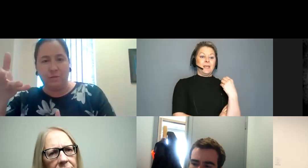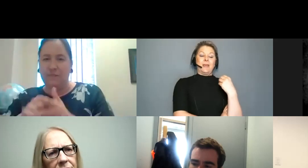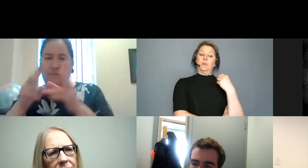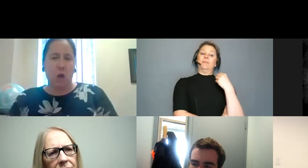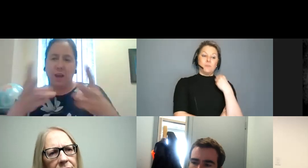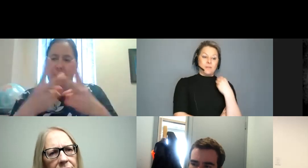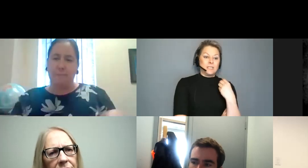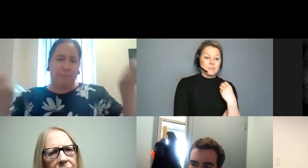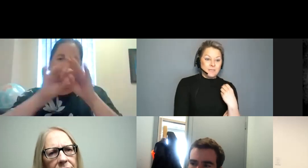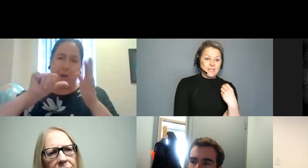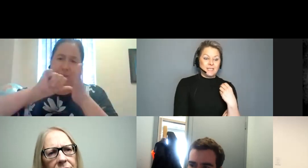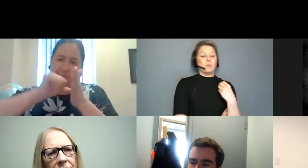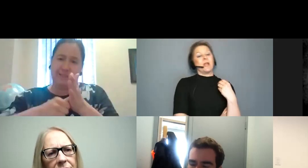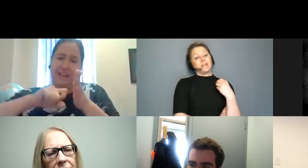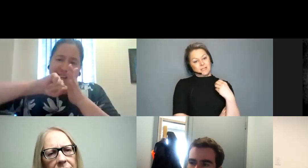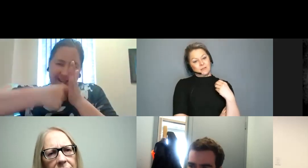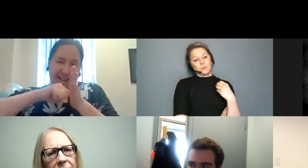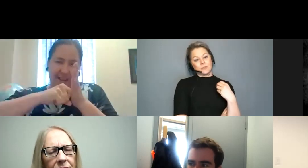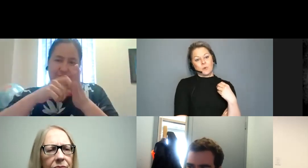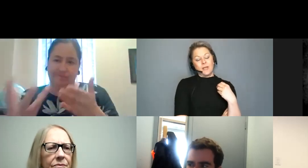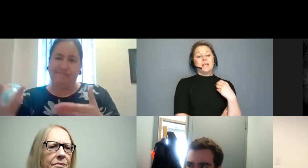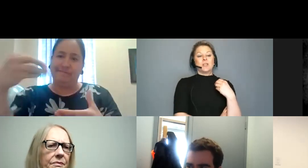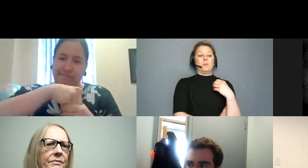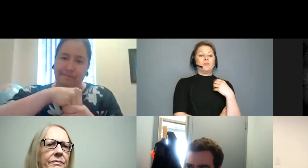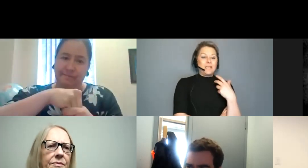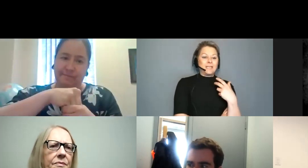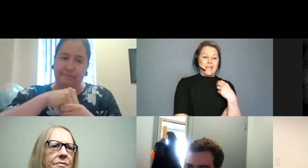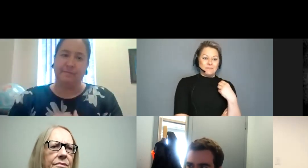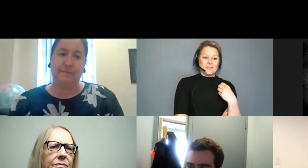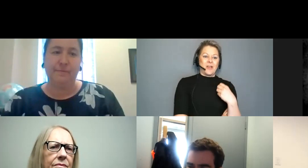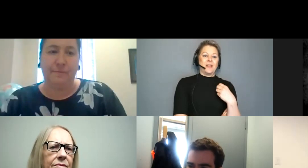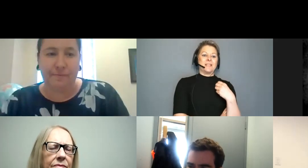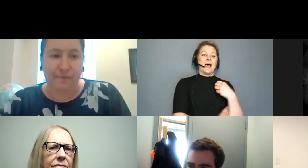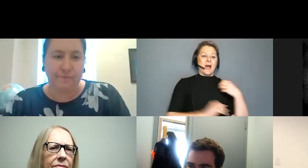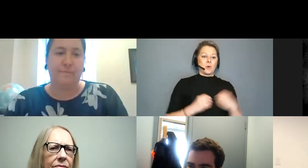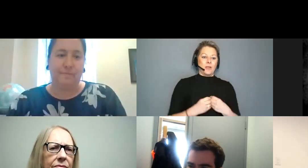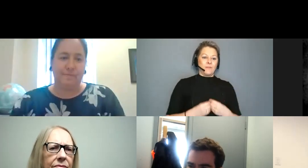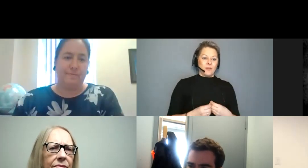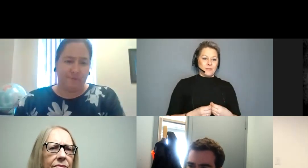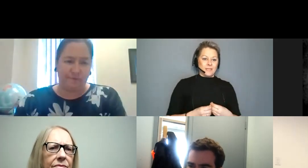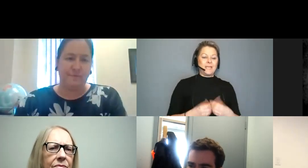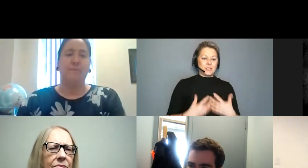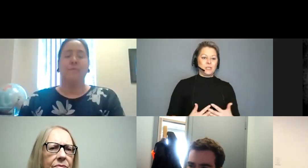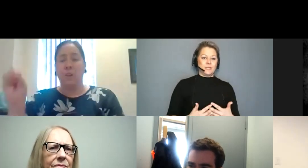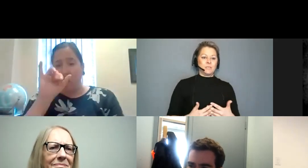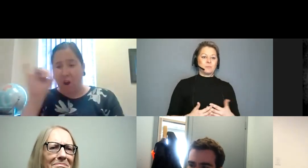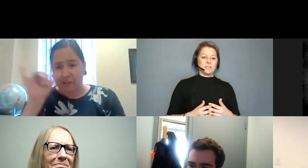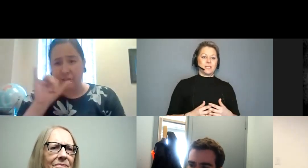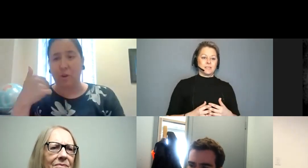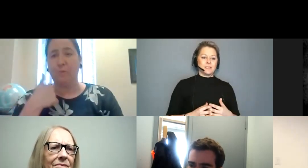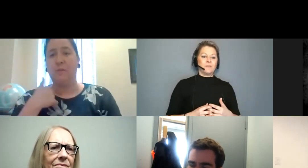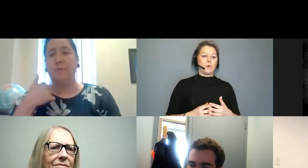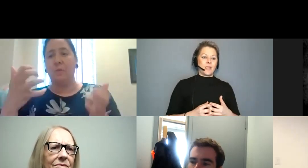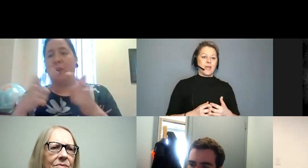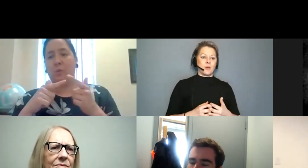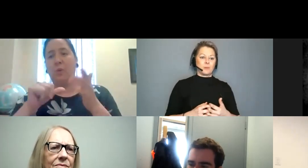missing. And when information is missing, then we're not getting the full story. So I really like to emphasize our involvement into these